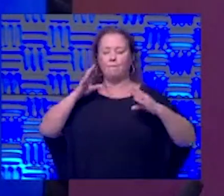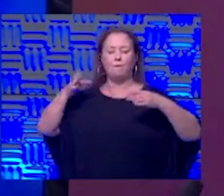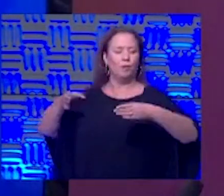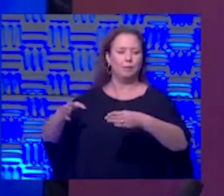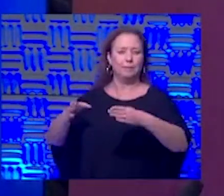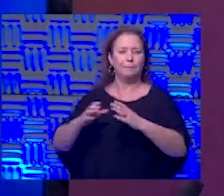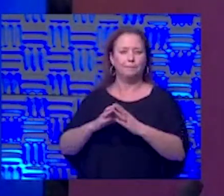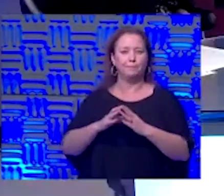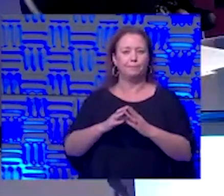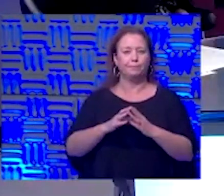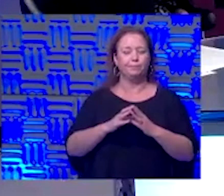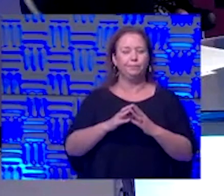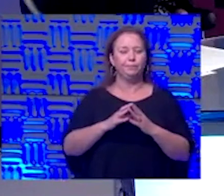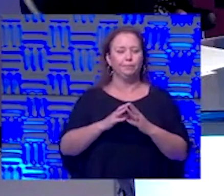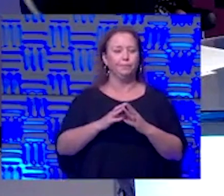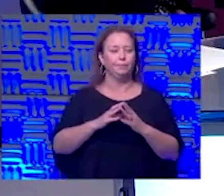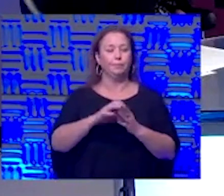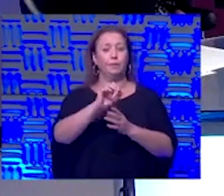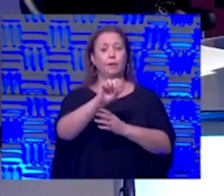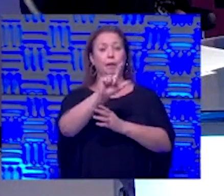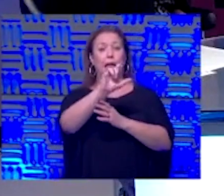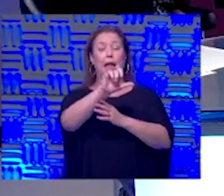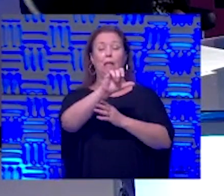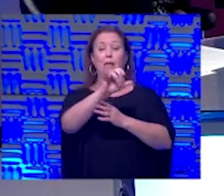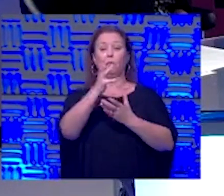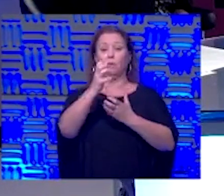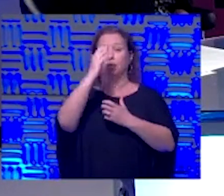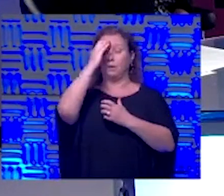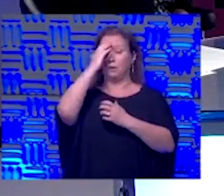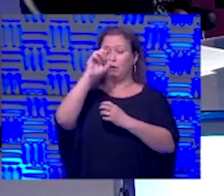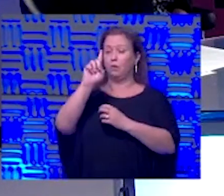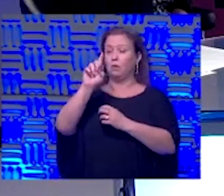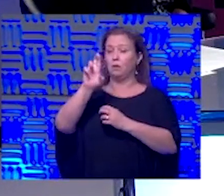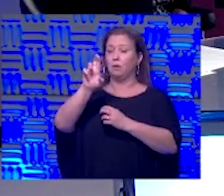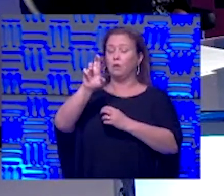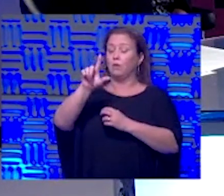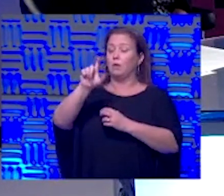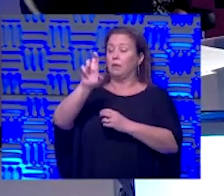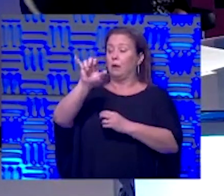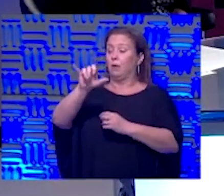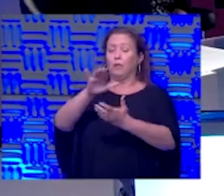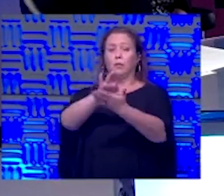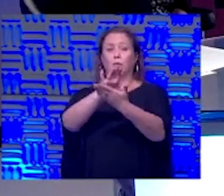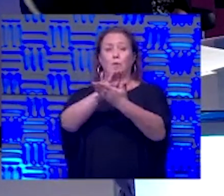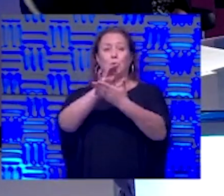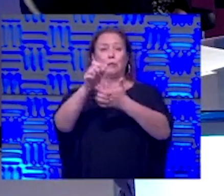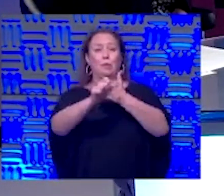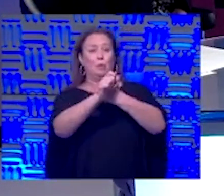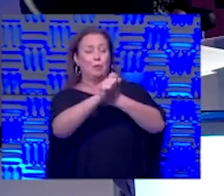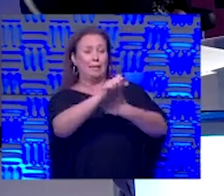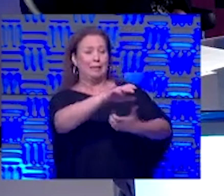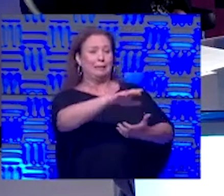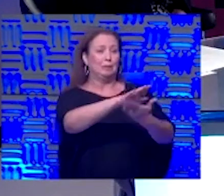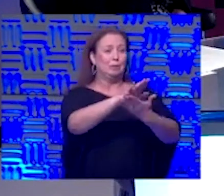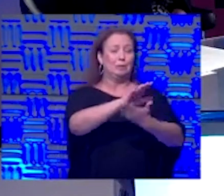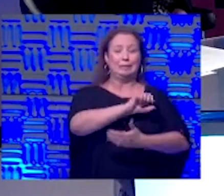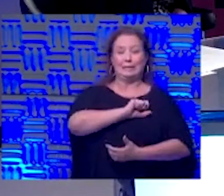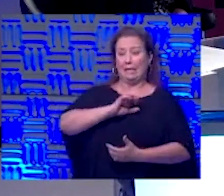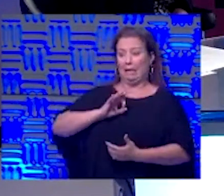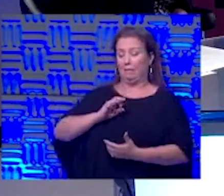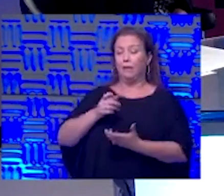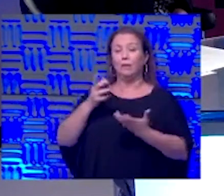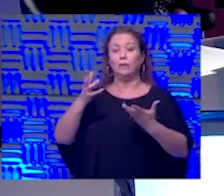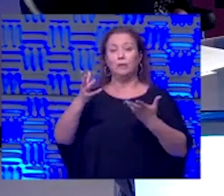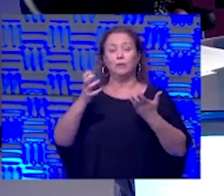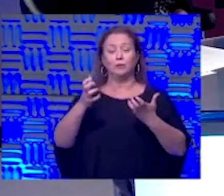on. Jill, question? Yes, Allie Nicole wants to know, Dr. Lowry, what do you think about schools? What is the risk to the kids, risk to the staff? And